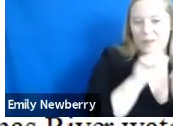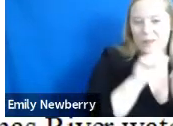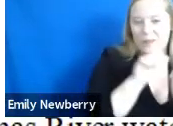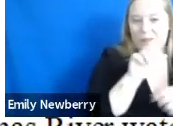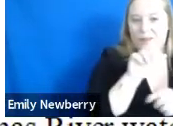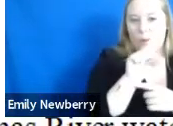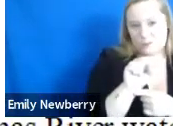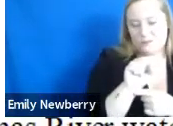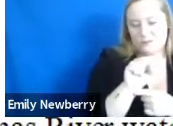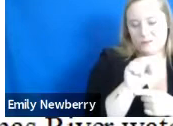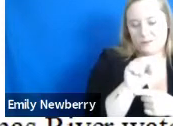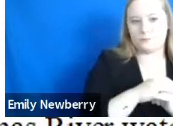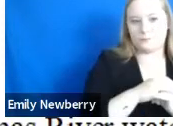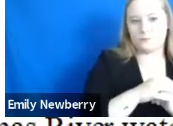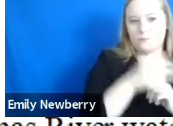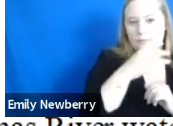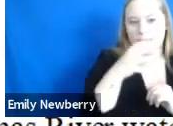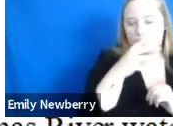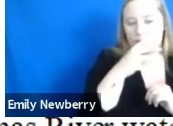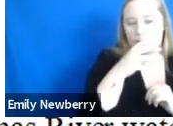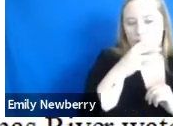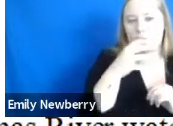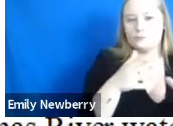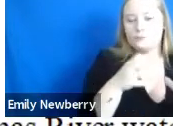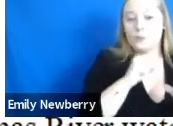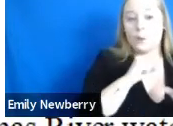in the agricultural field. So when we scanned the